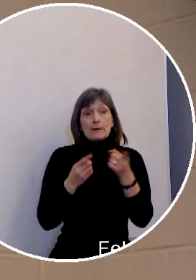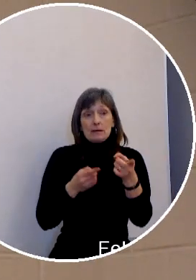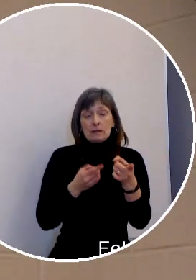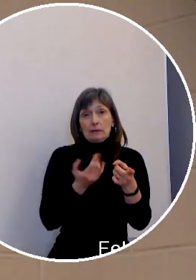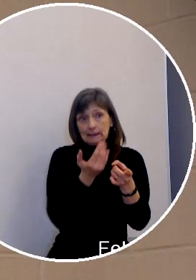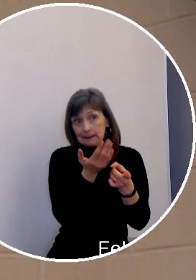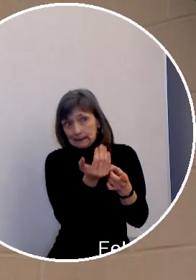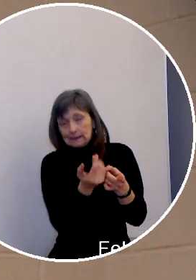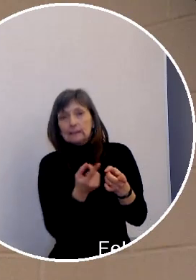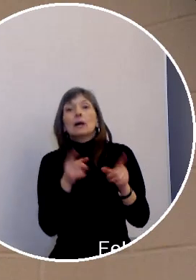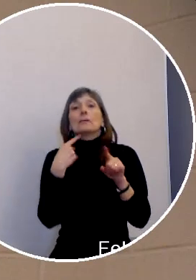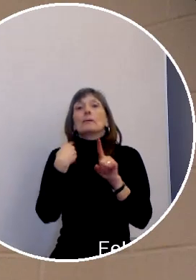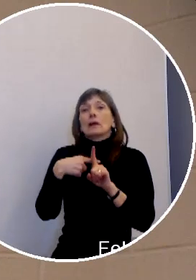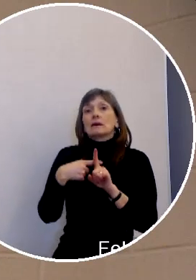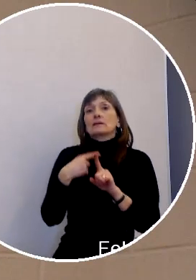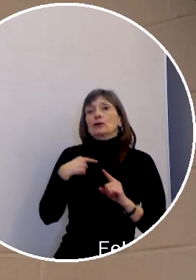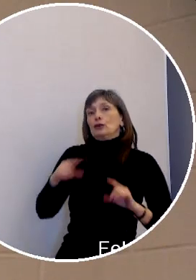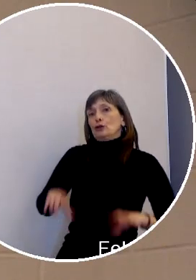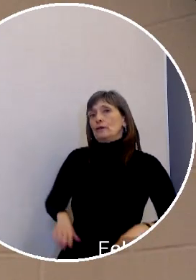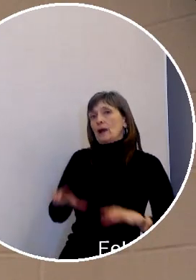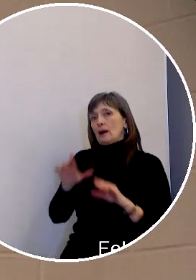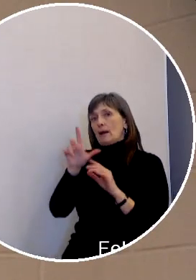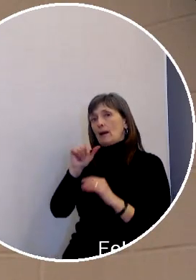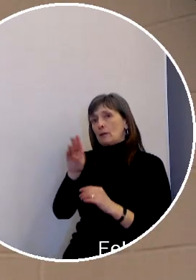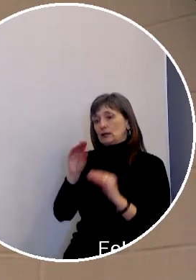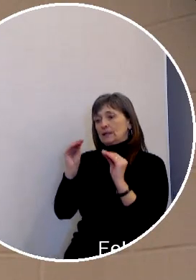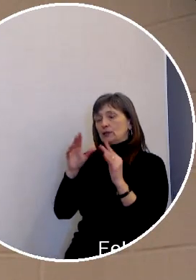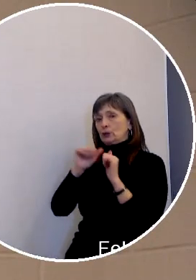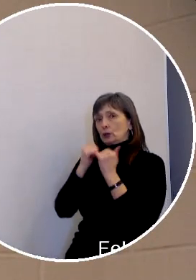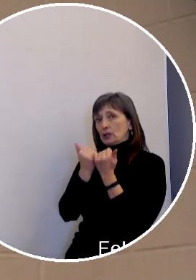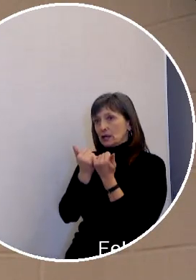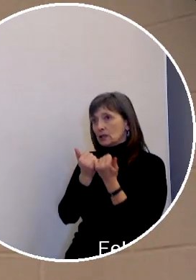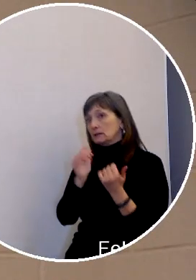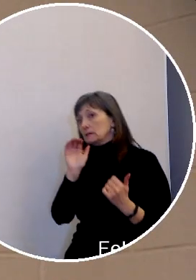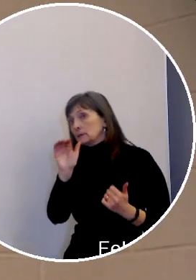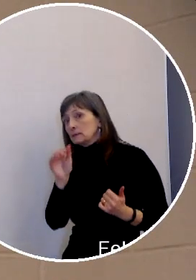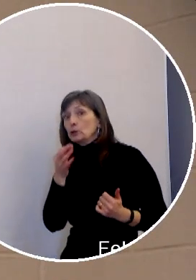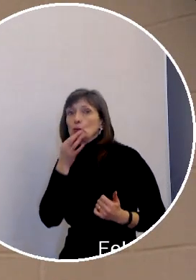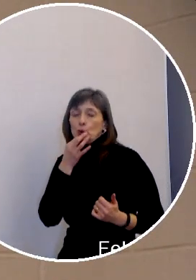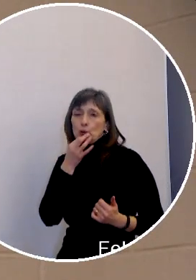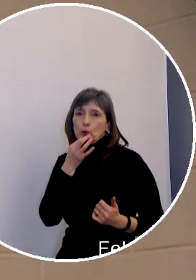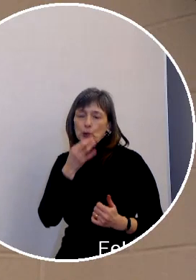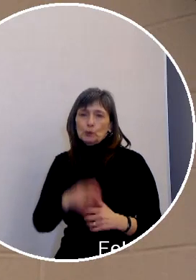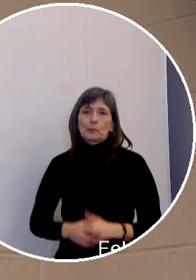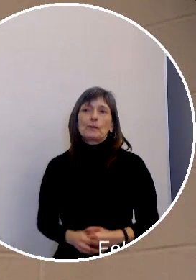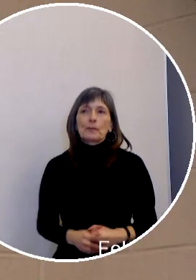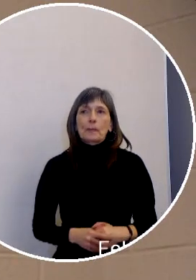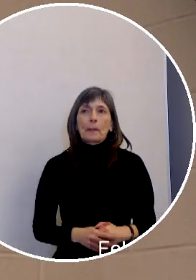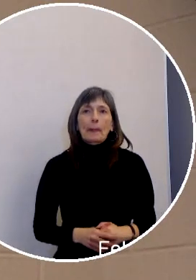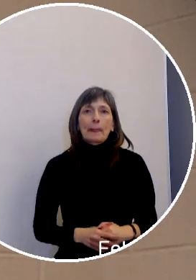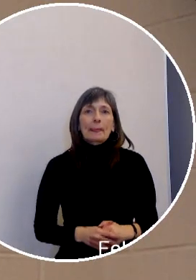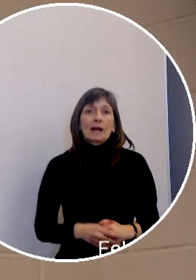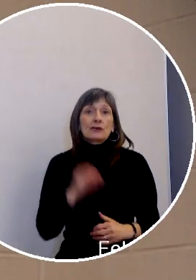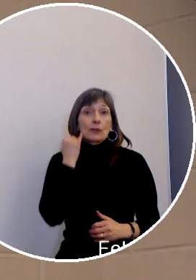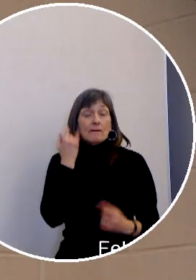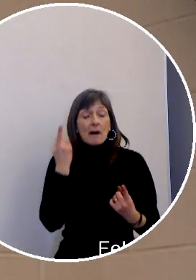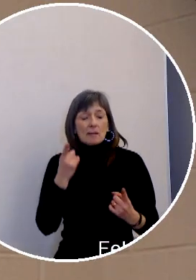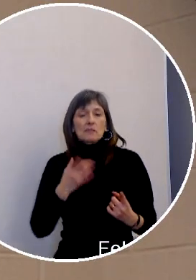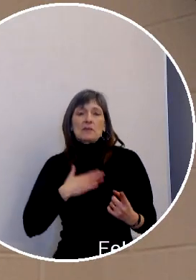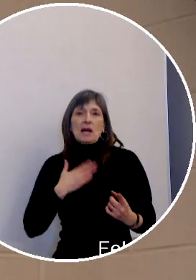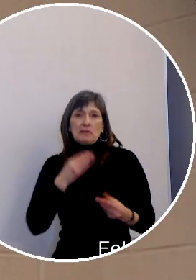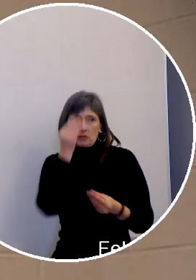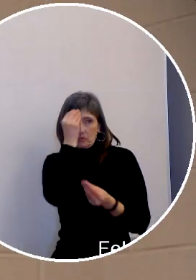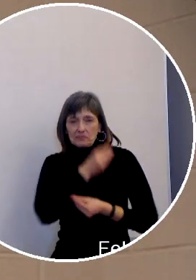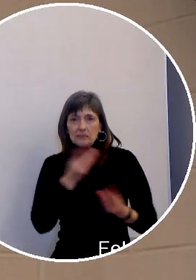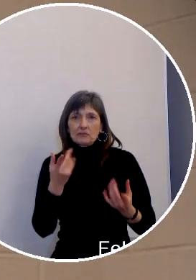department, as well as the Newfoundland Labrador Teachers Association. So really looking forward to that event and happy to share that here